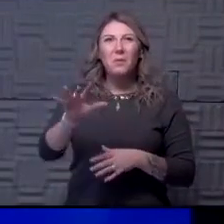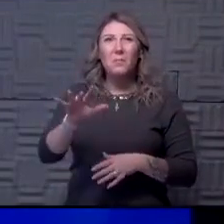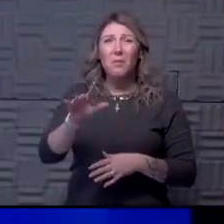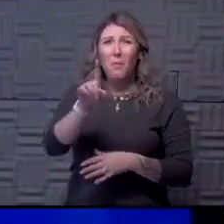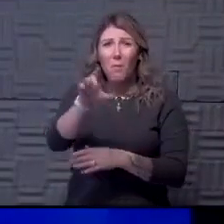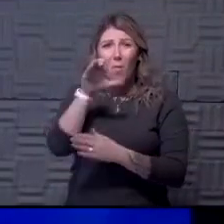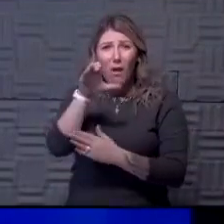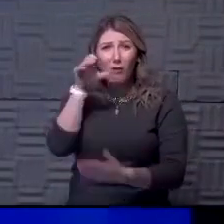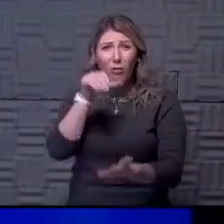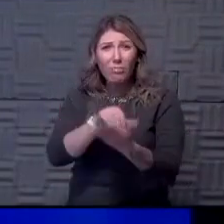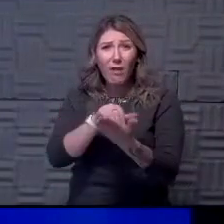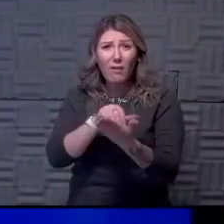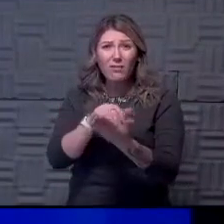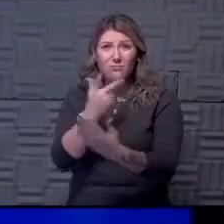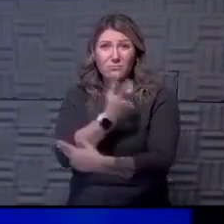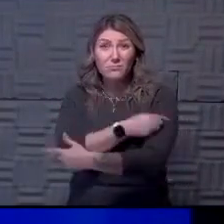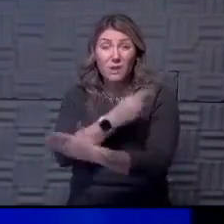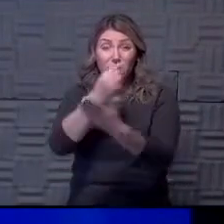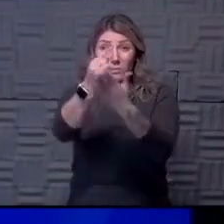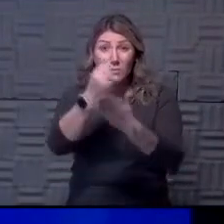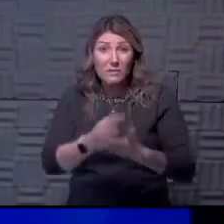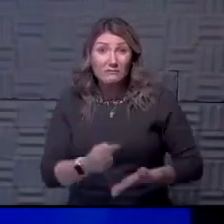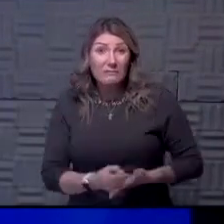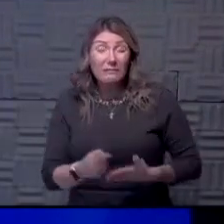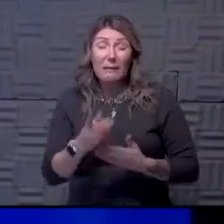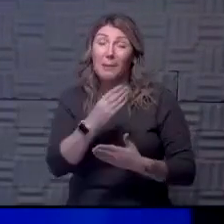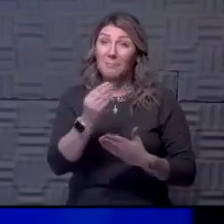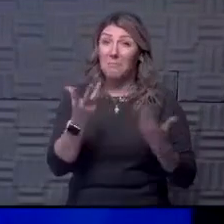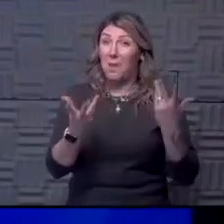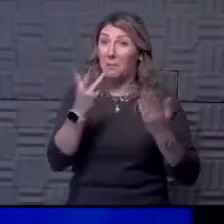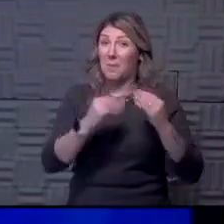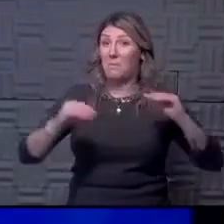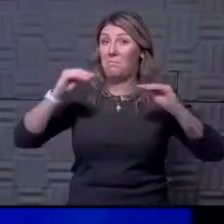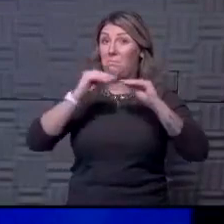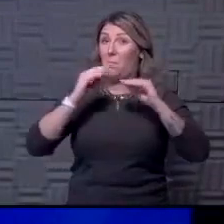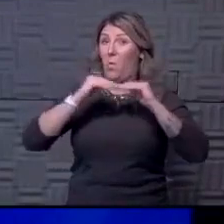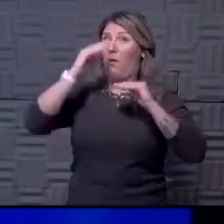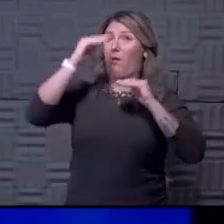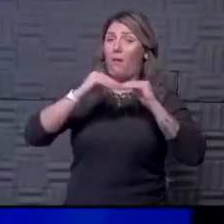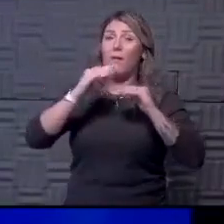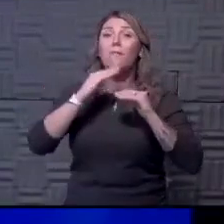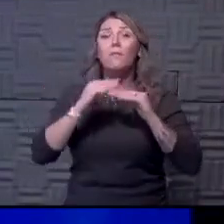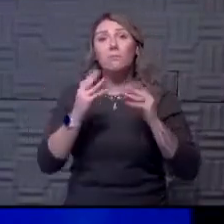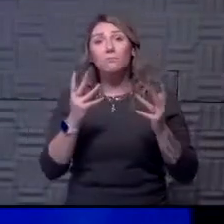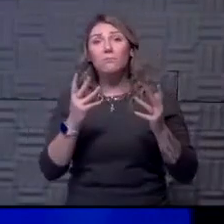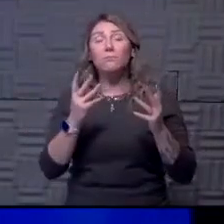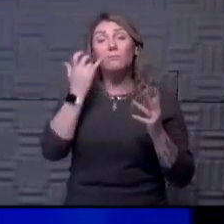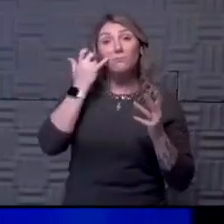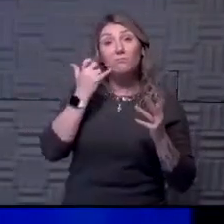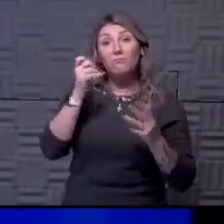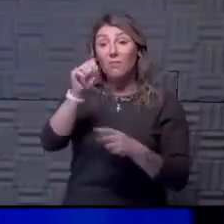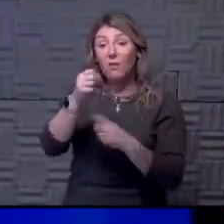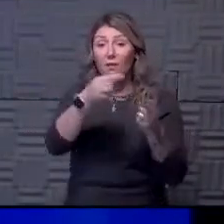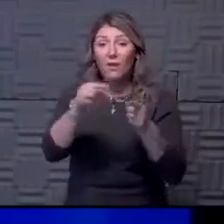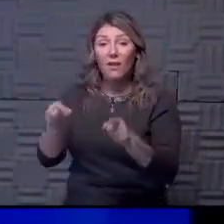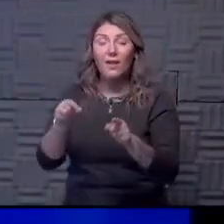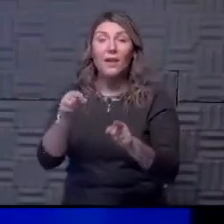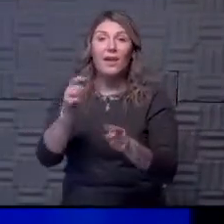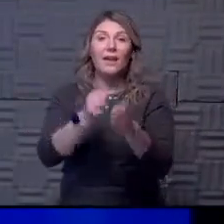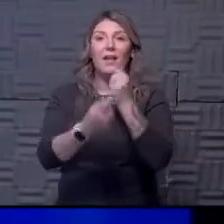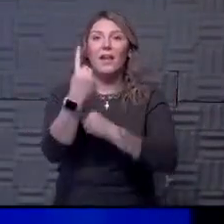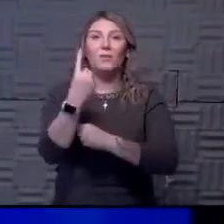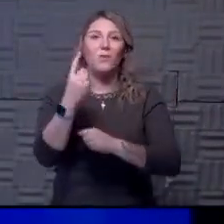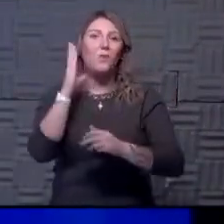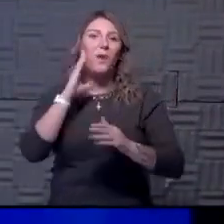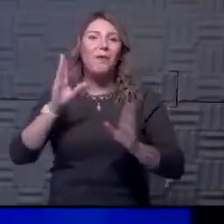100,000 doses a week. That's great. I think it could even escalate above that. And as it does, hopefully everybody will